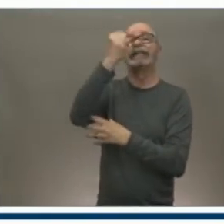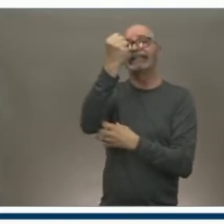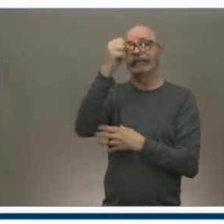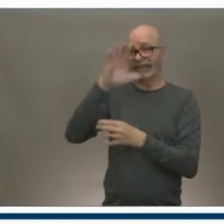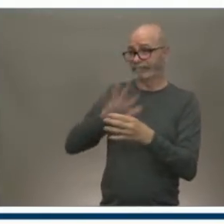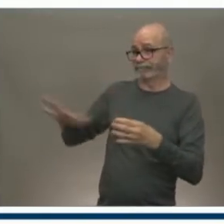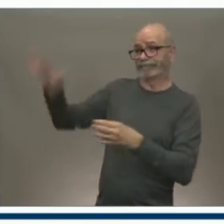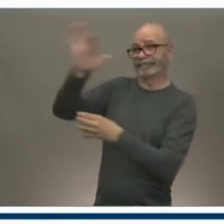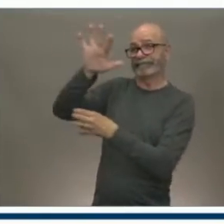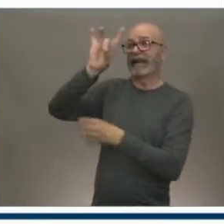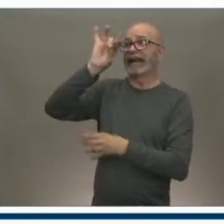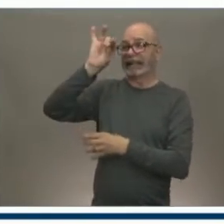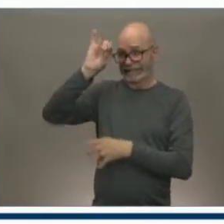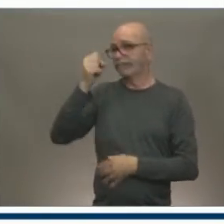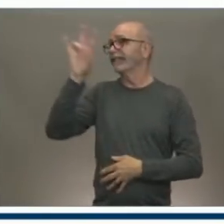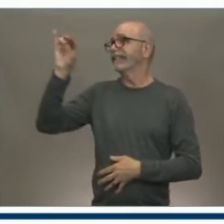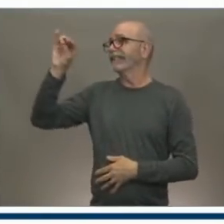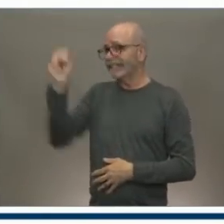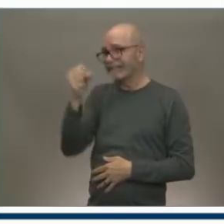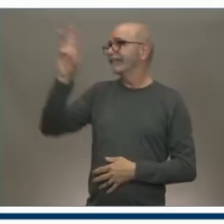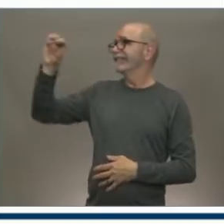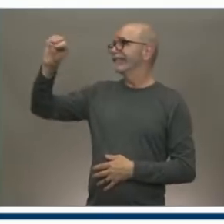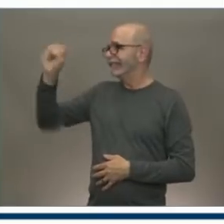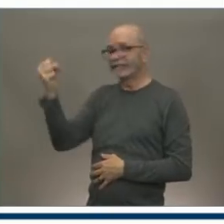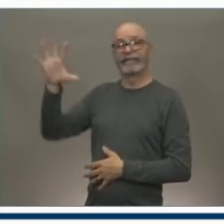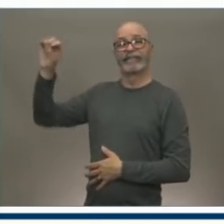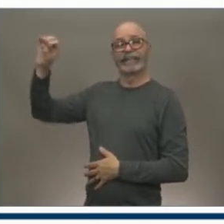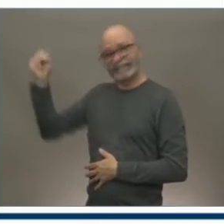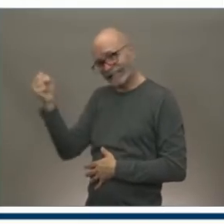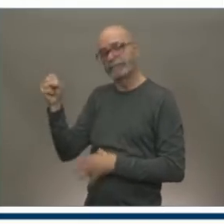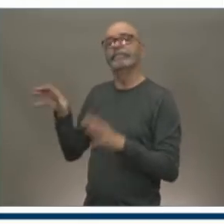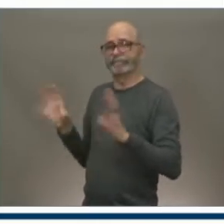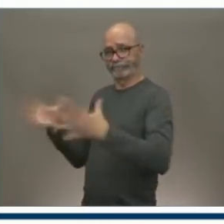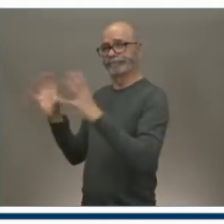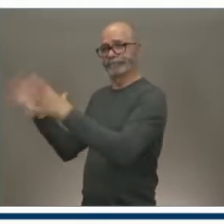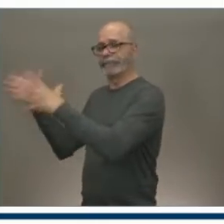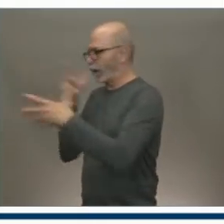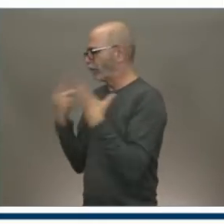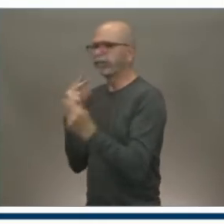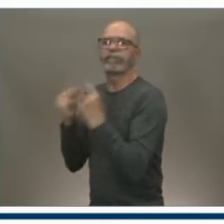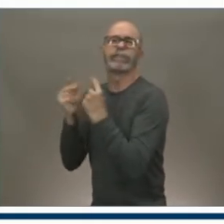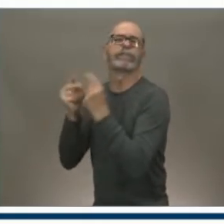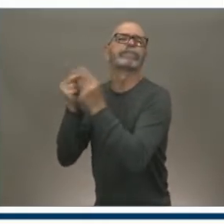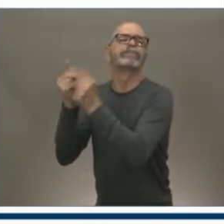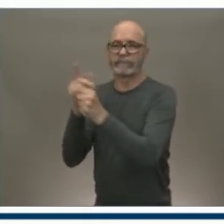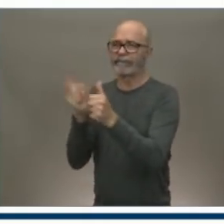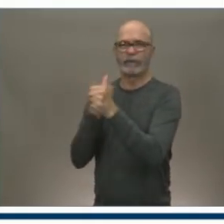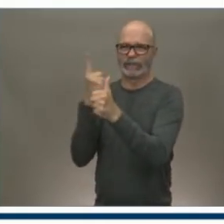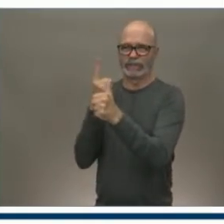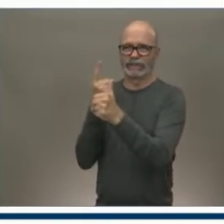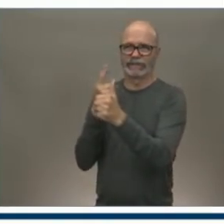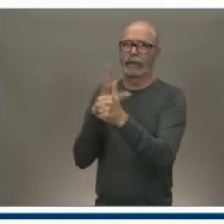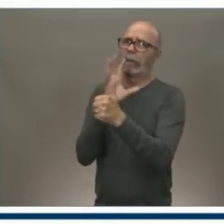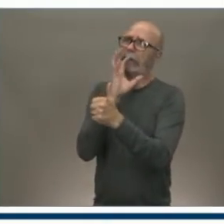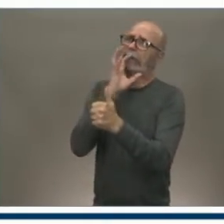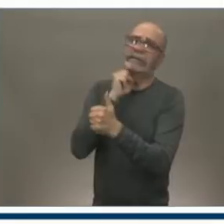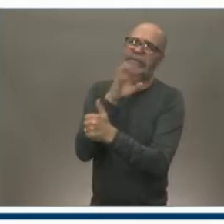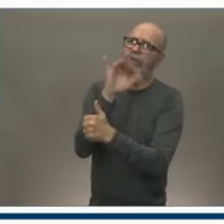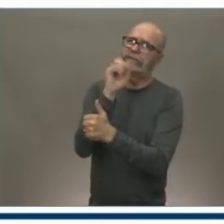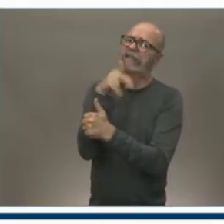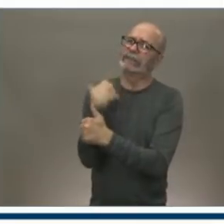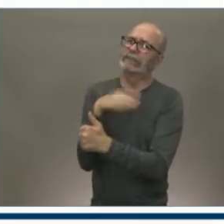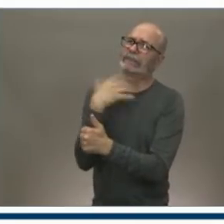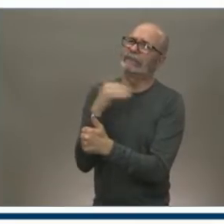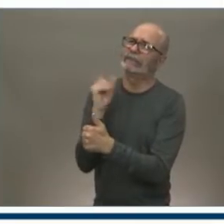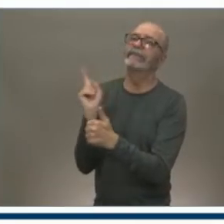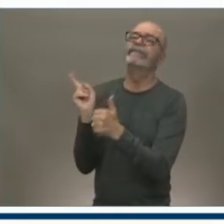downwards. This is how most Nova Scotians will get immunized. We know that age is the biggest risk factor for severe illness and